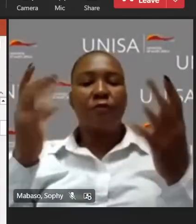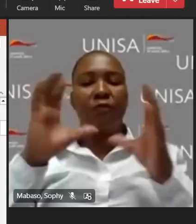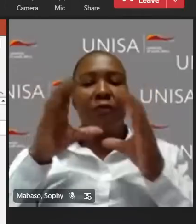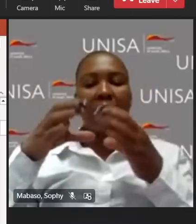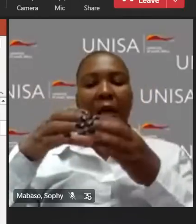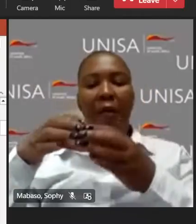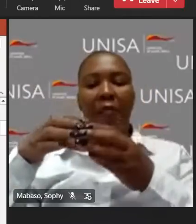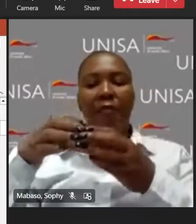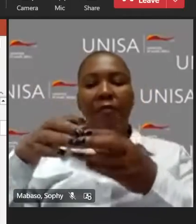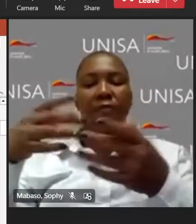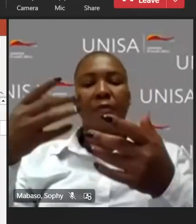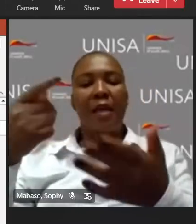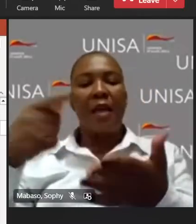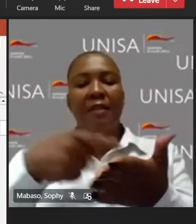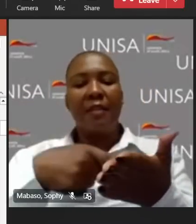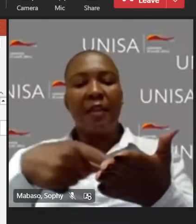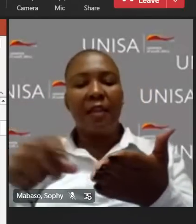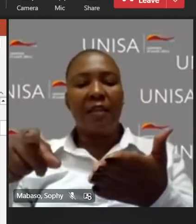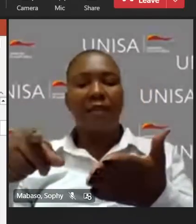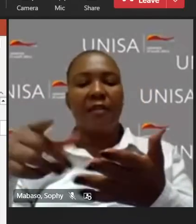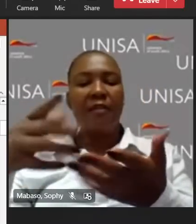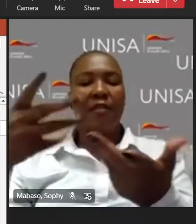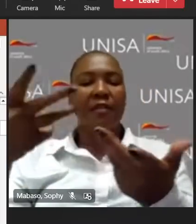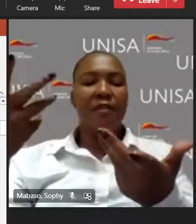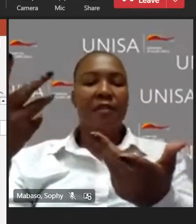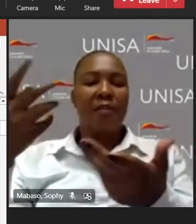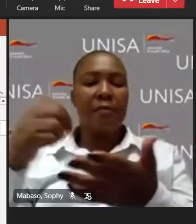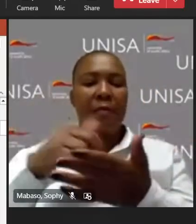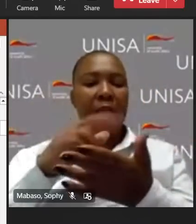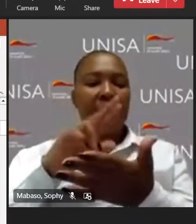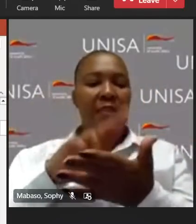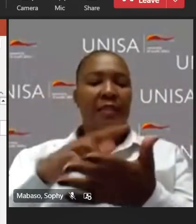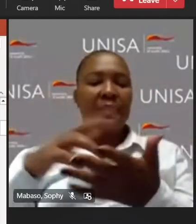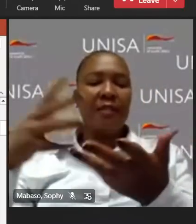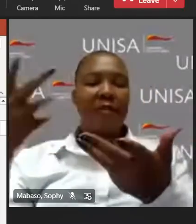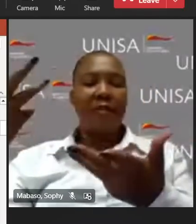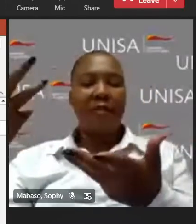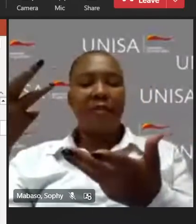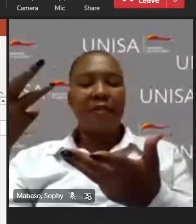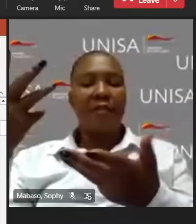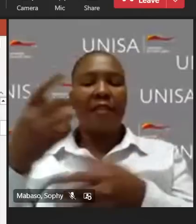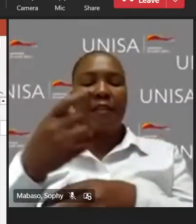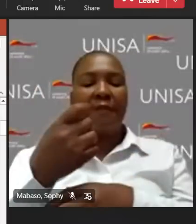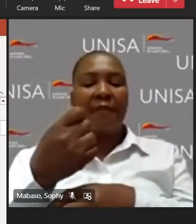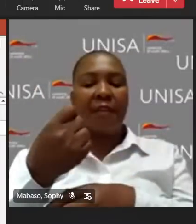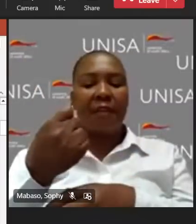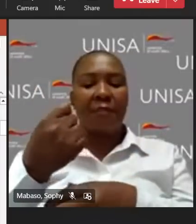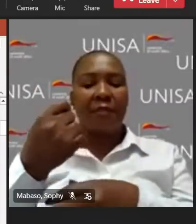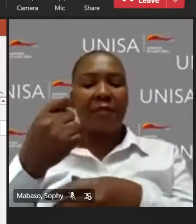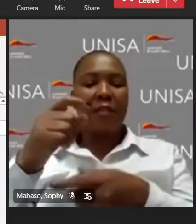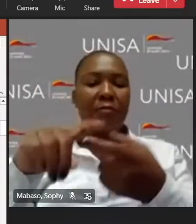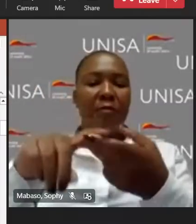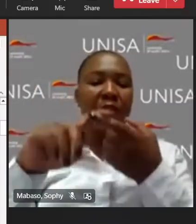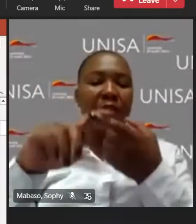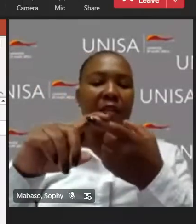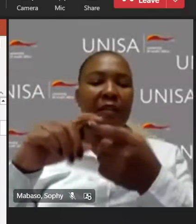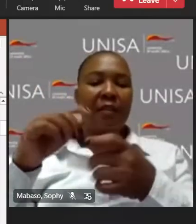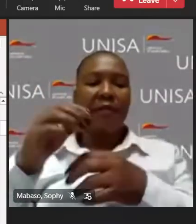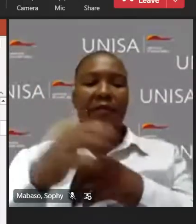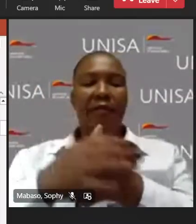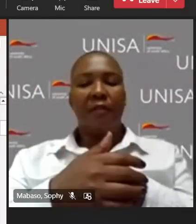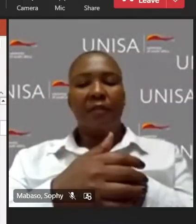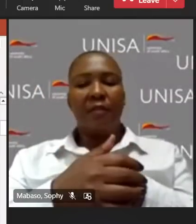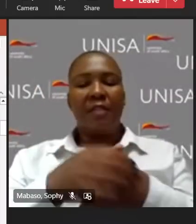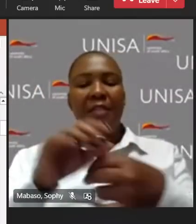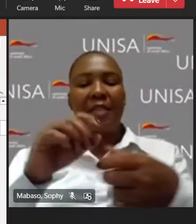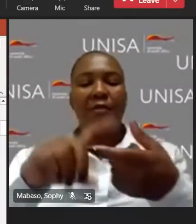with cancellation, the refund processes, and the financial suspension, reinstatement of the suspended